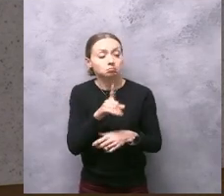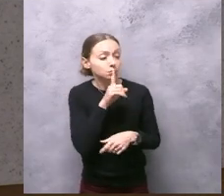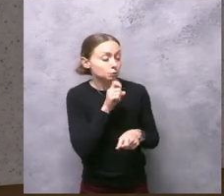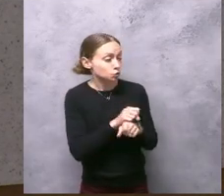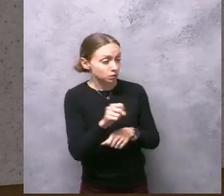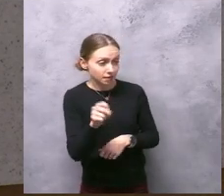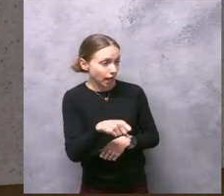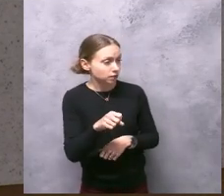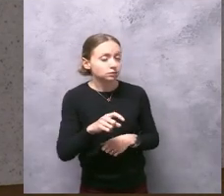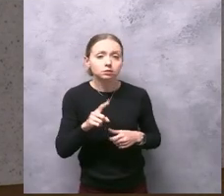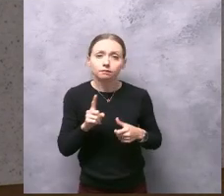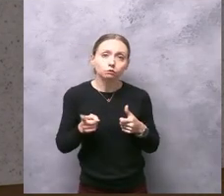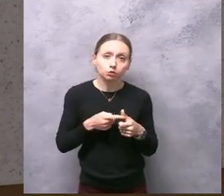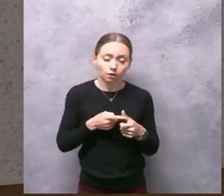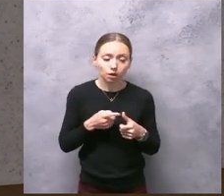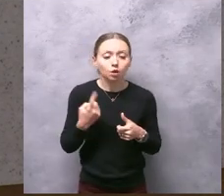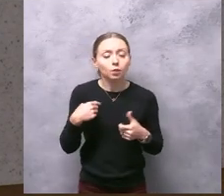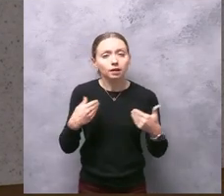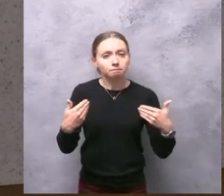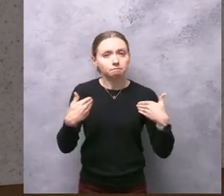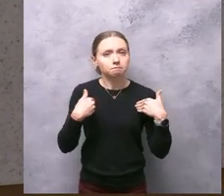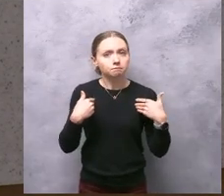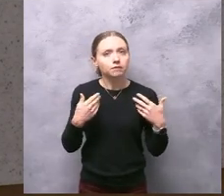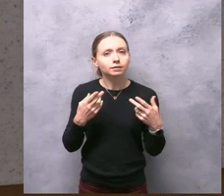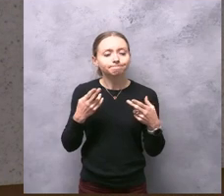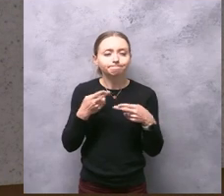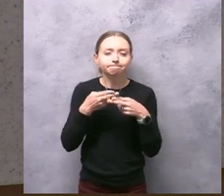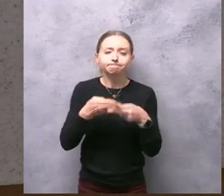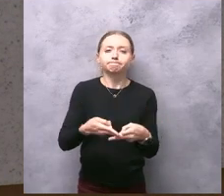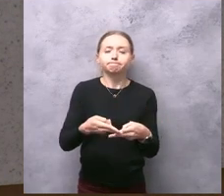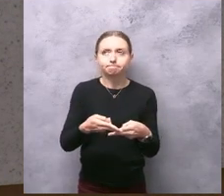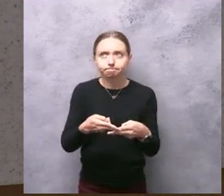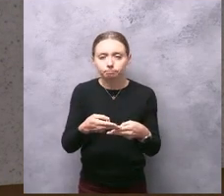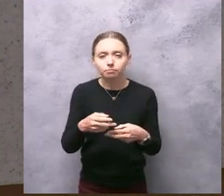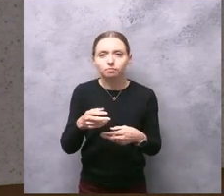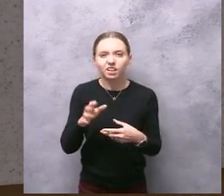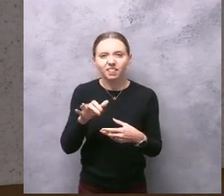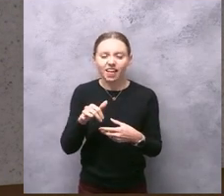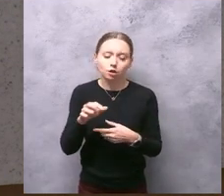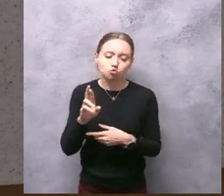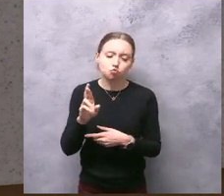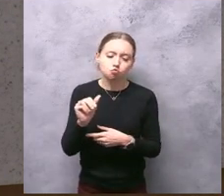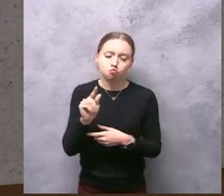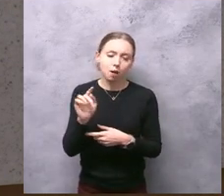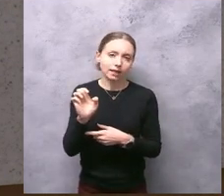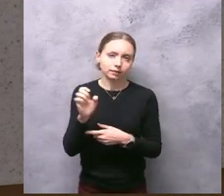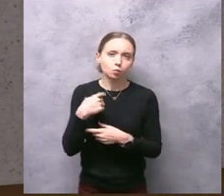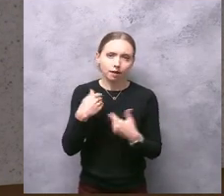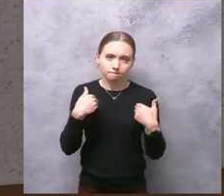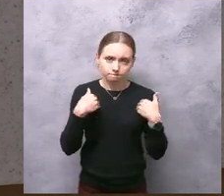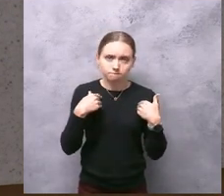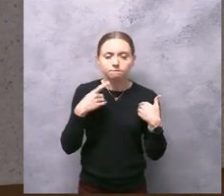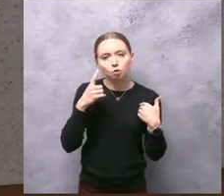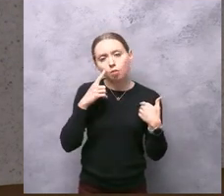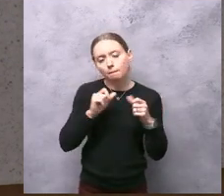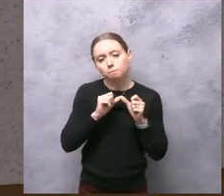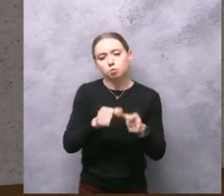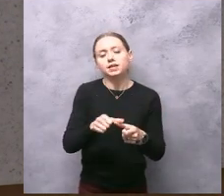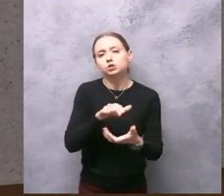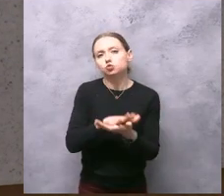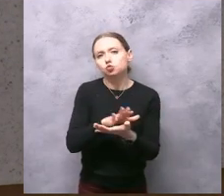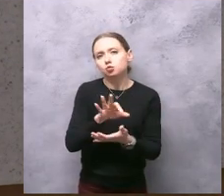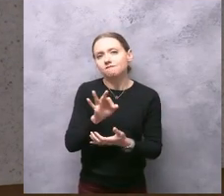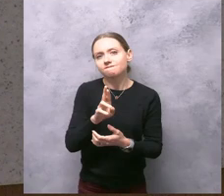all, we have what's called the rate that we get because of the permanent school fund, and